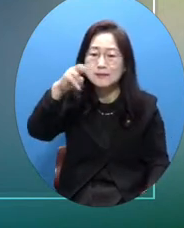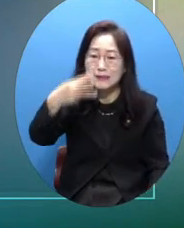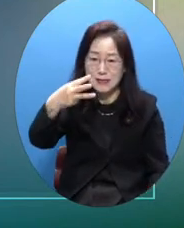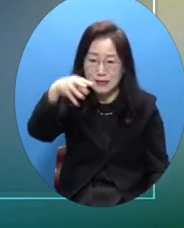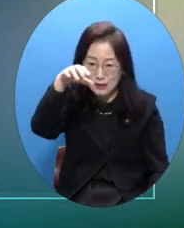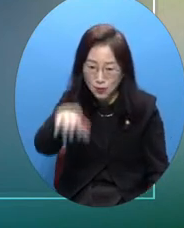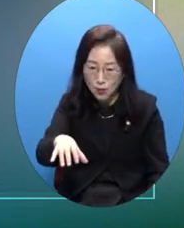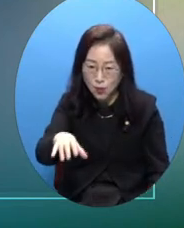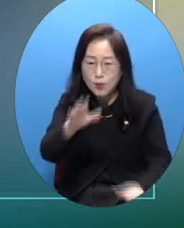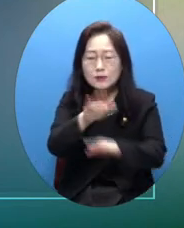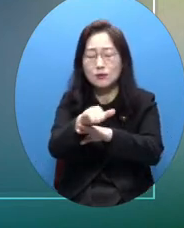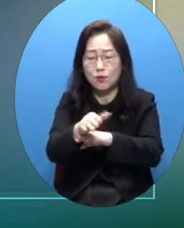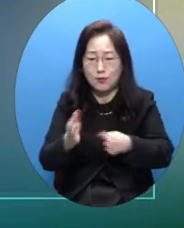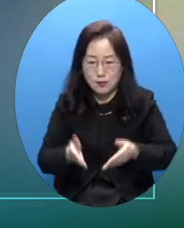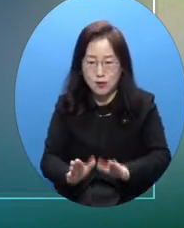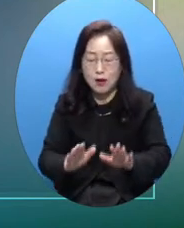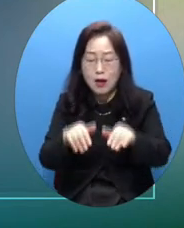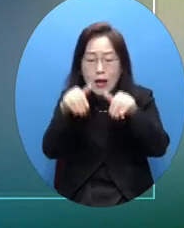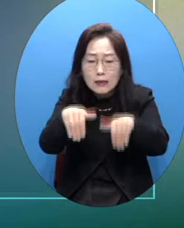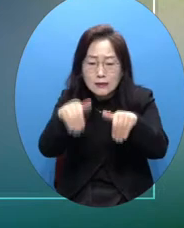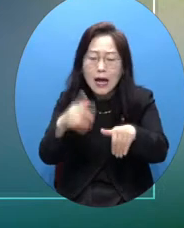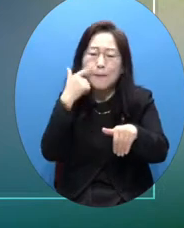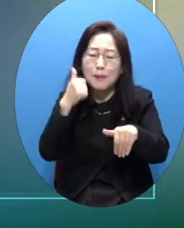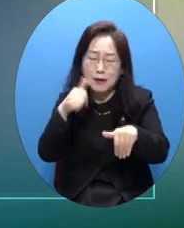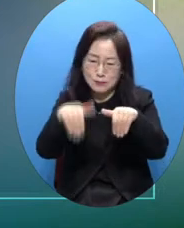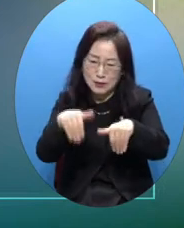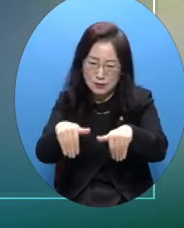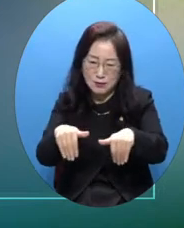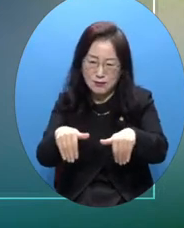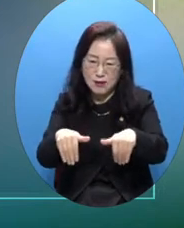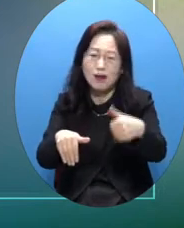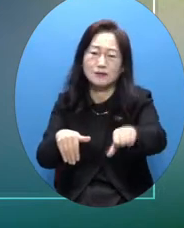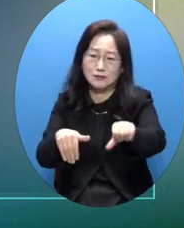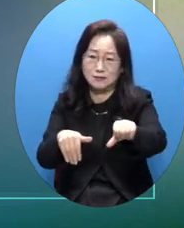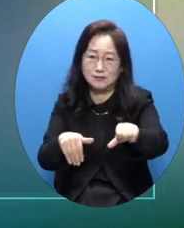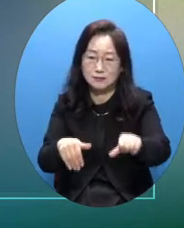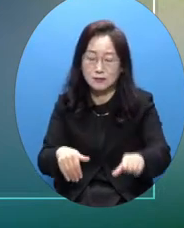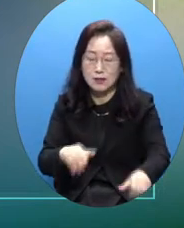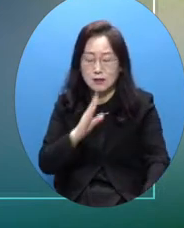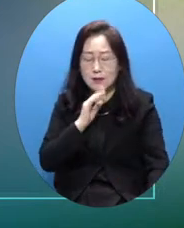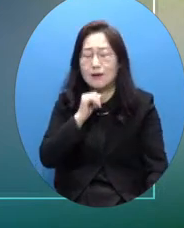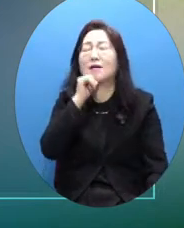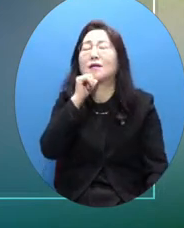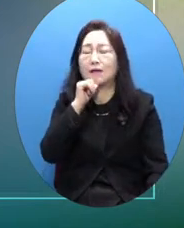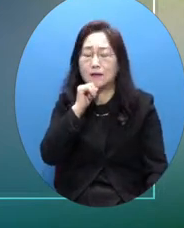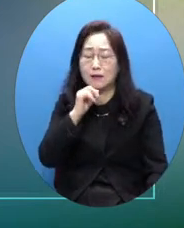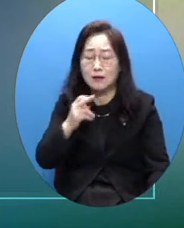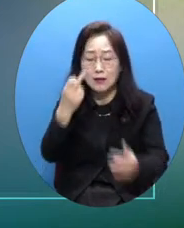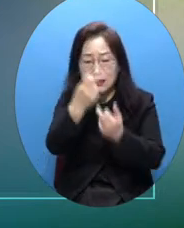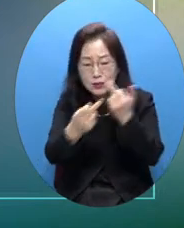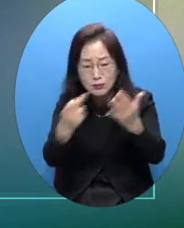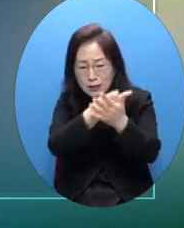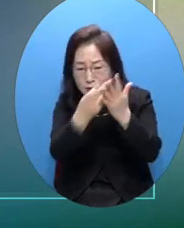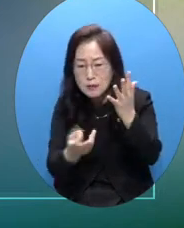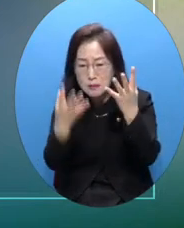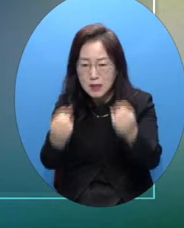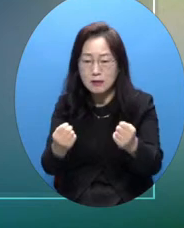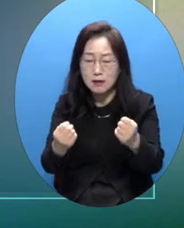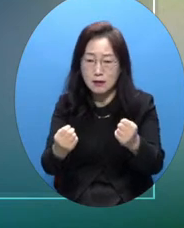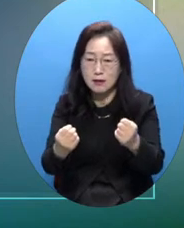family he was so poor he had many brothers